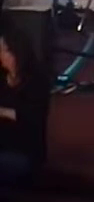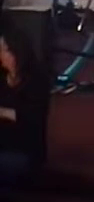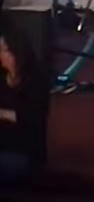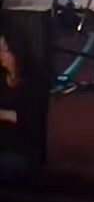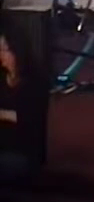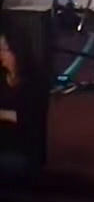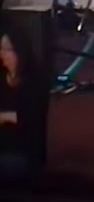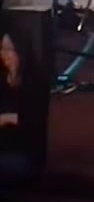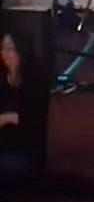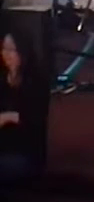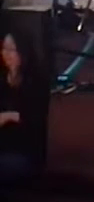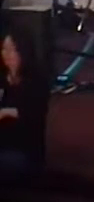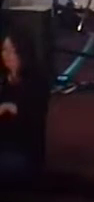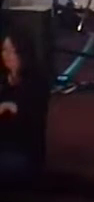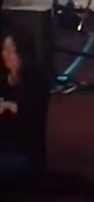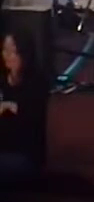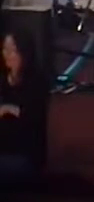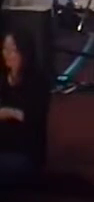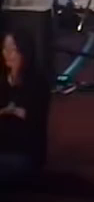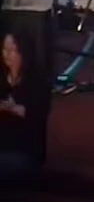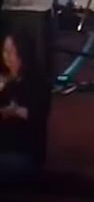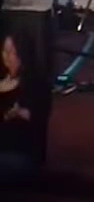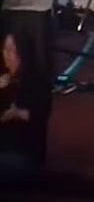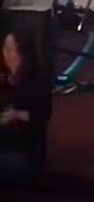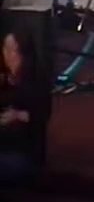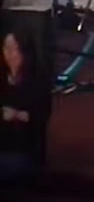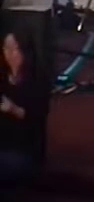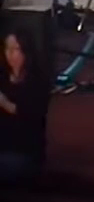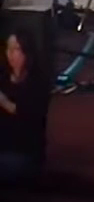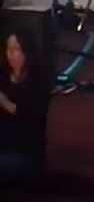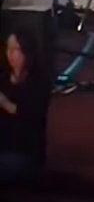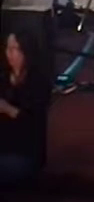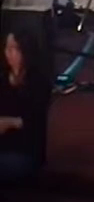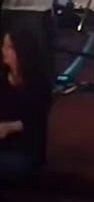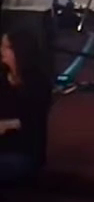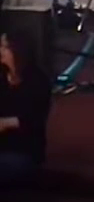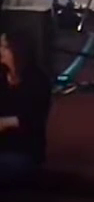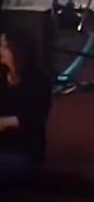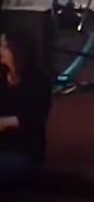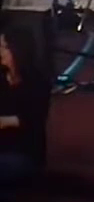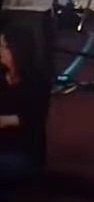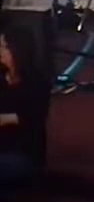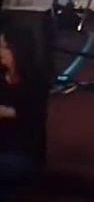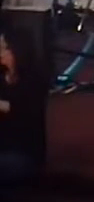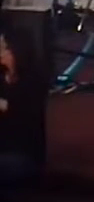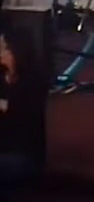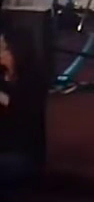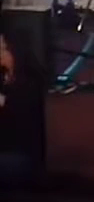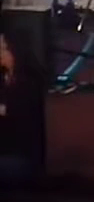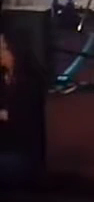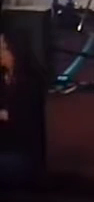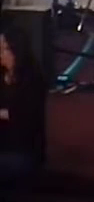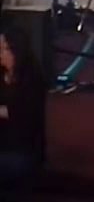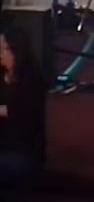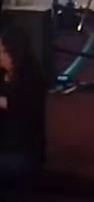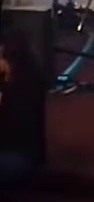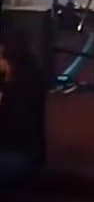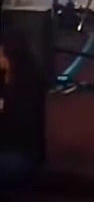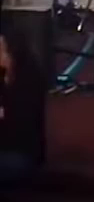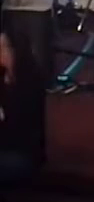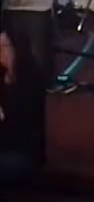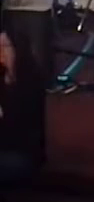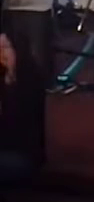nation should serve my purposes. And you've got this guy named Isaiah, who's a spiritual leader in the kingdom then, and he's a